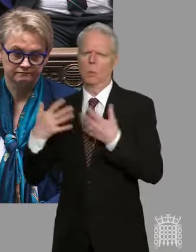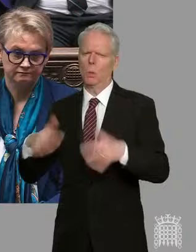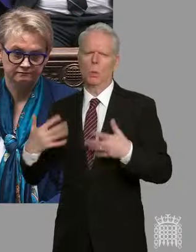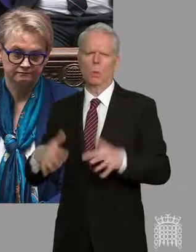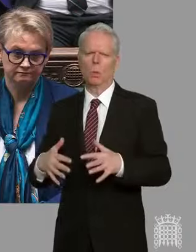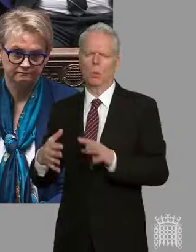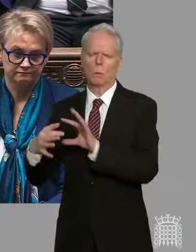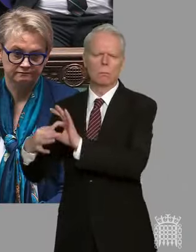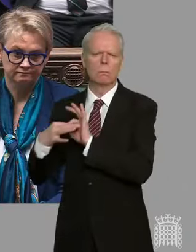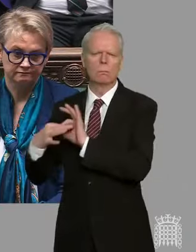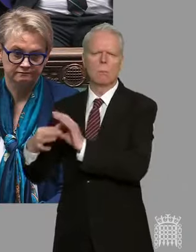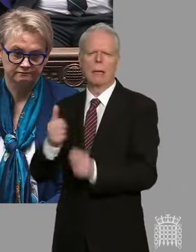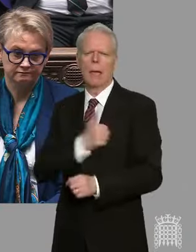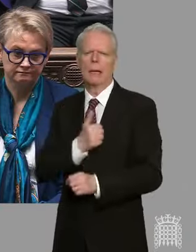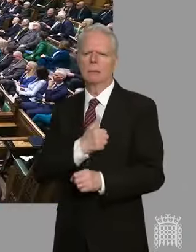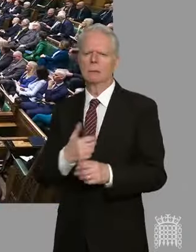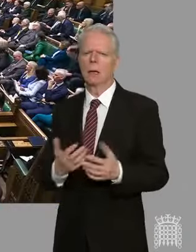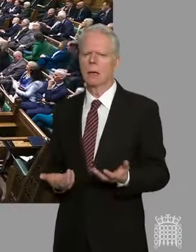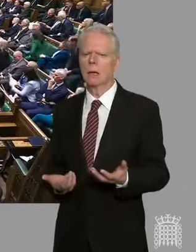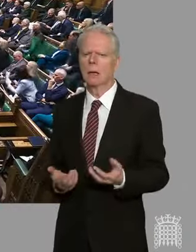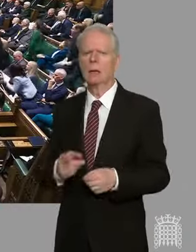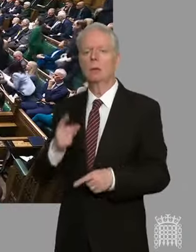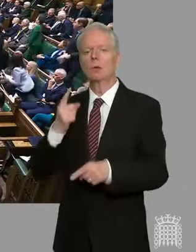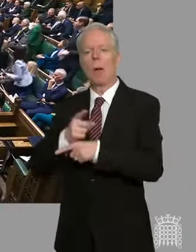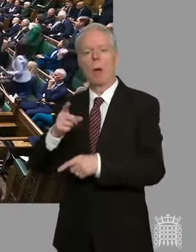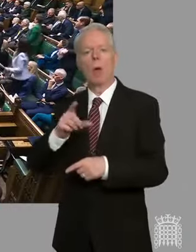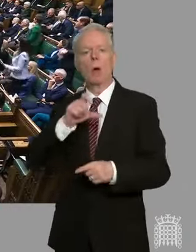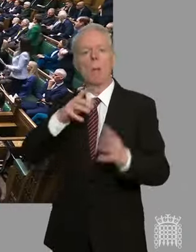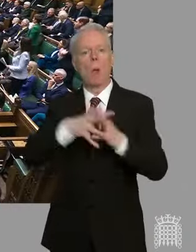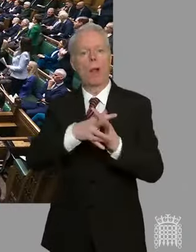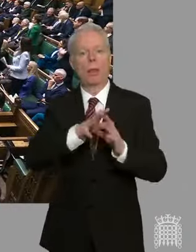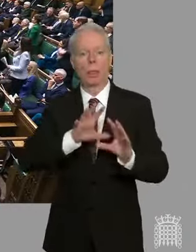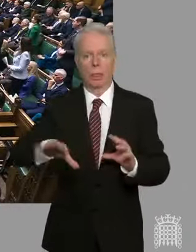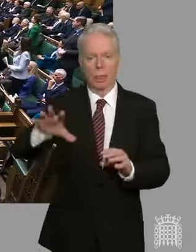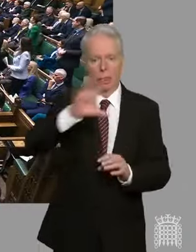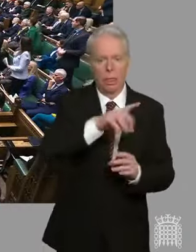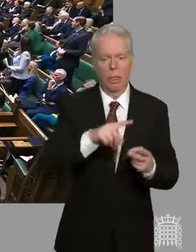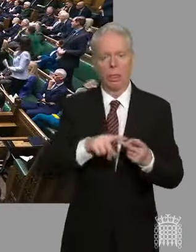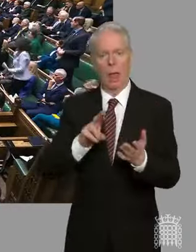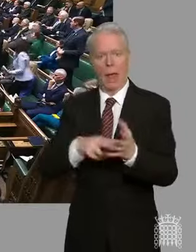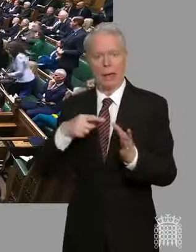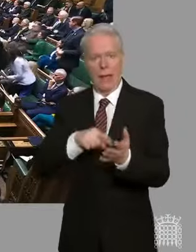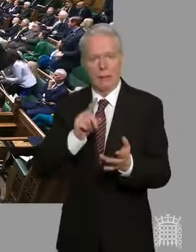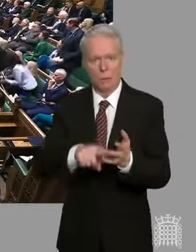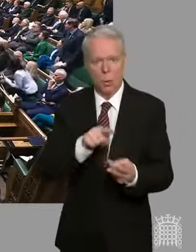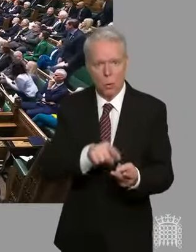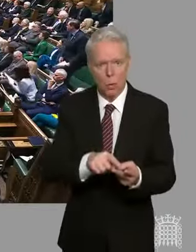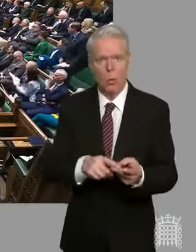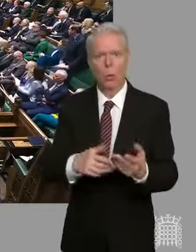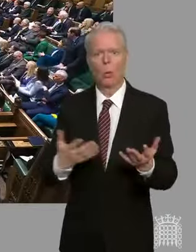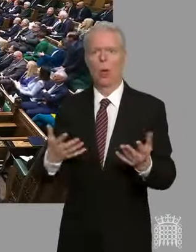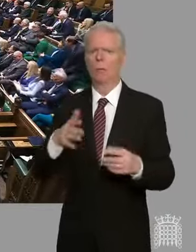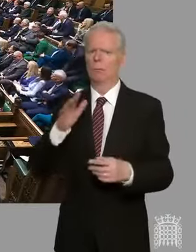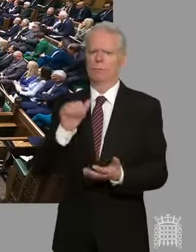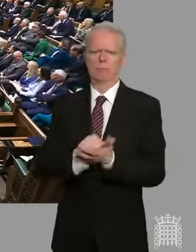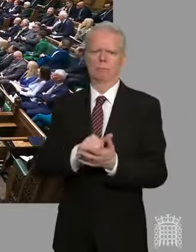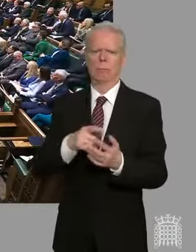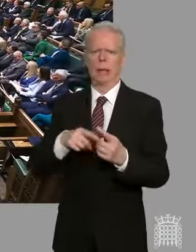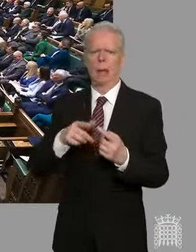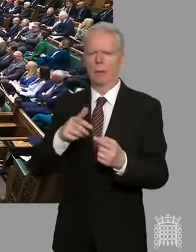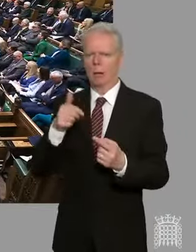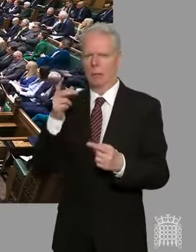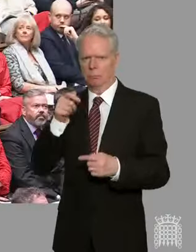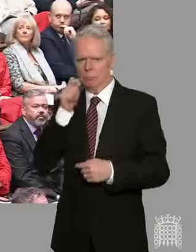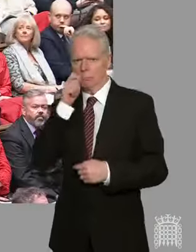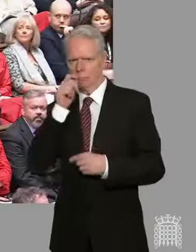to strengthen that relationship. Michelle Scrocklin. Thank you, Mr. Speaker. Barrow-in-Furness has always been ahead of the